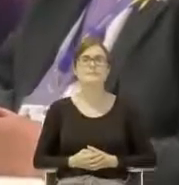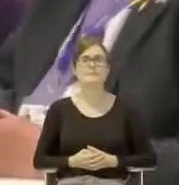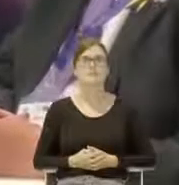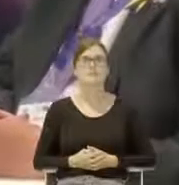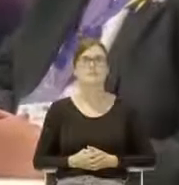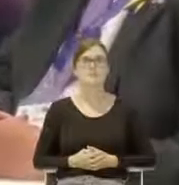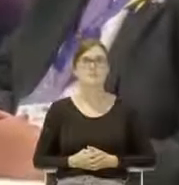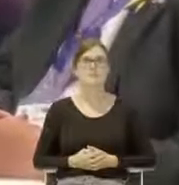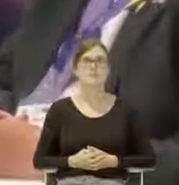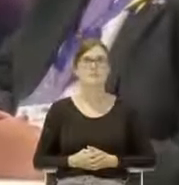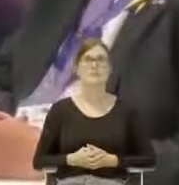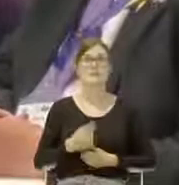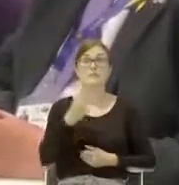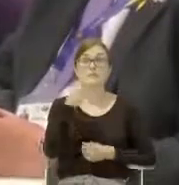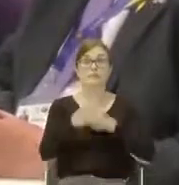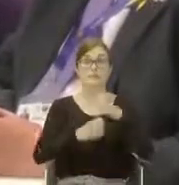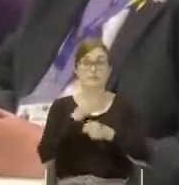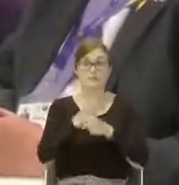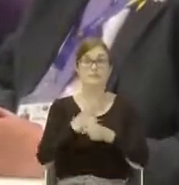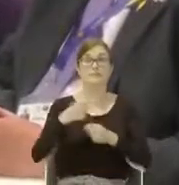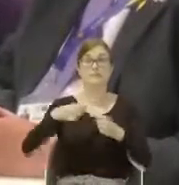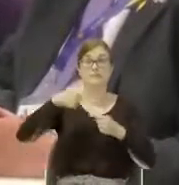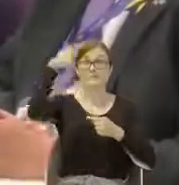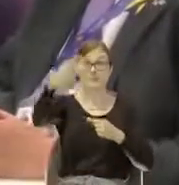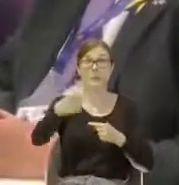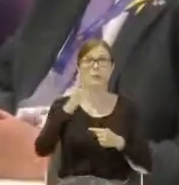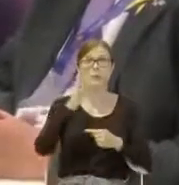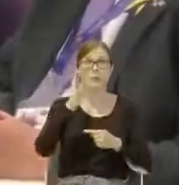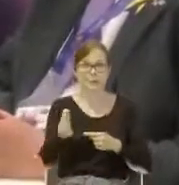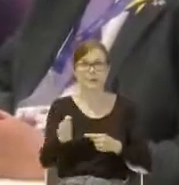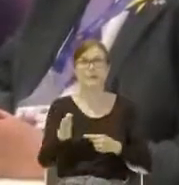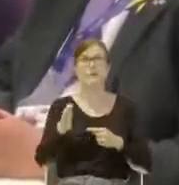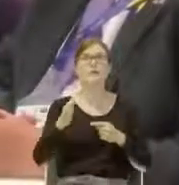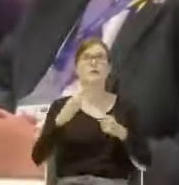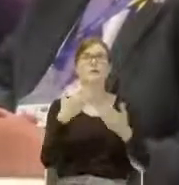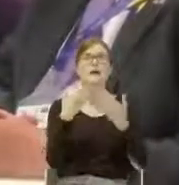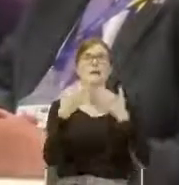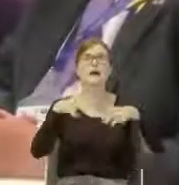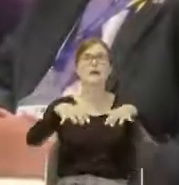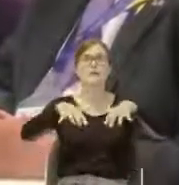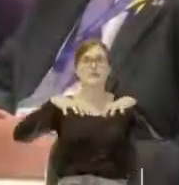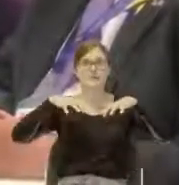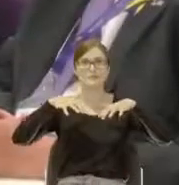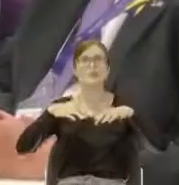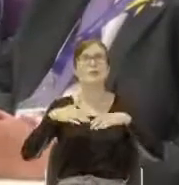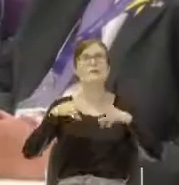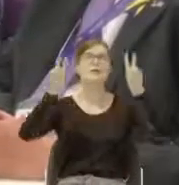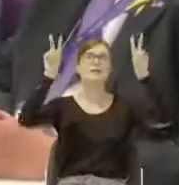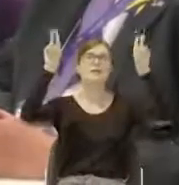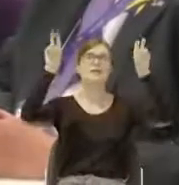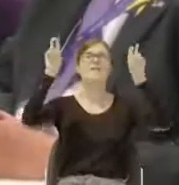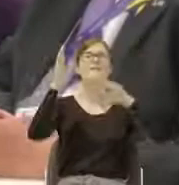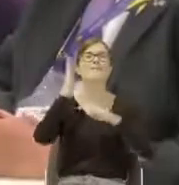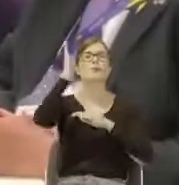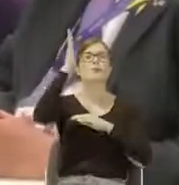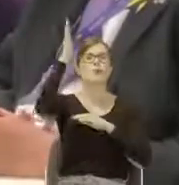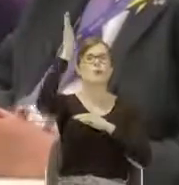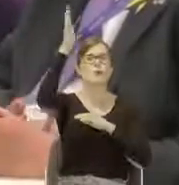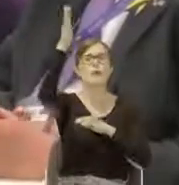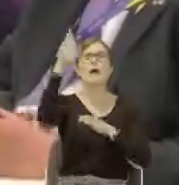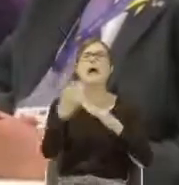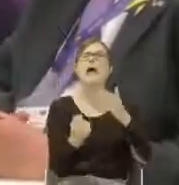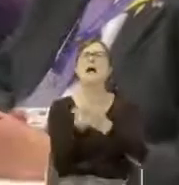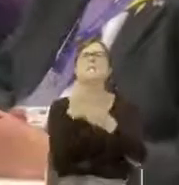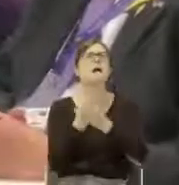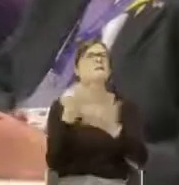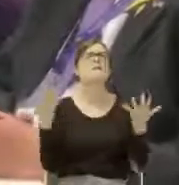host Summit of the Future. This event taken together will be a very critical moment to